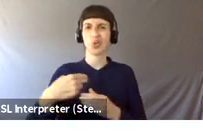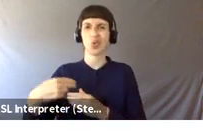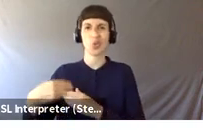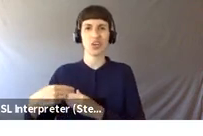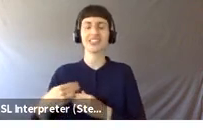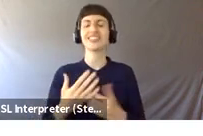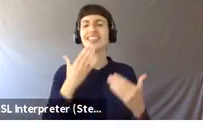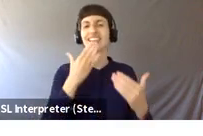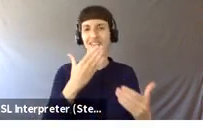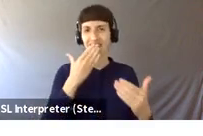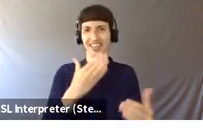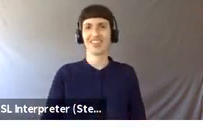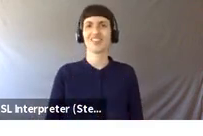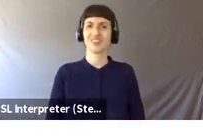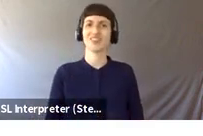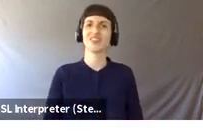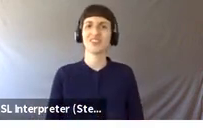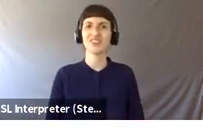Thank you. Thank you.